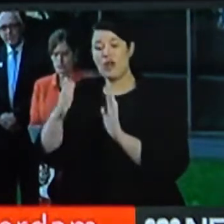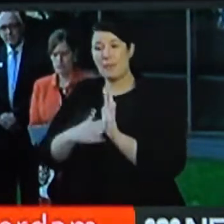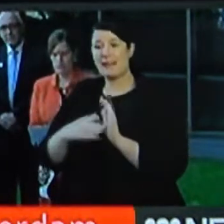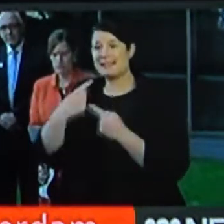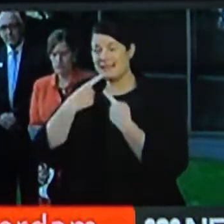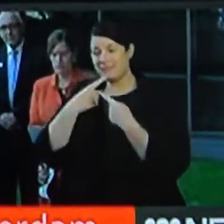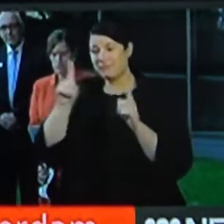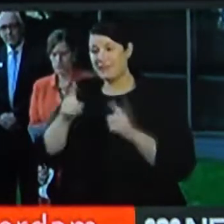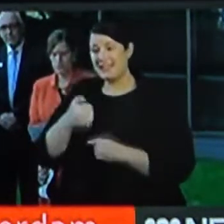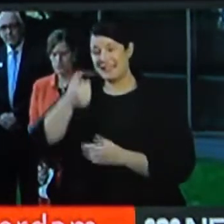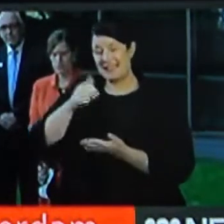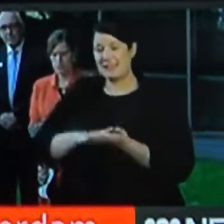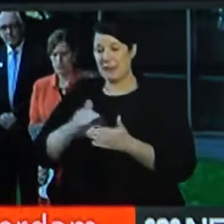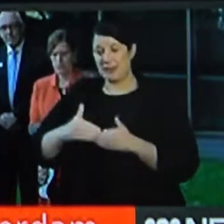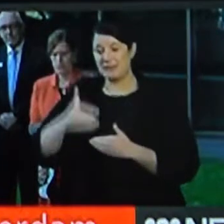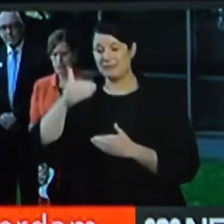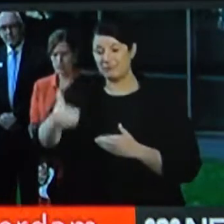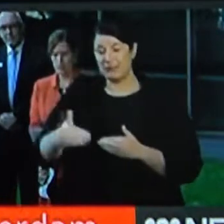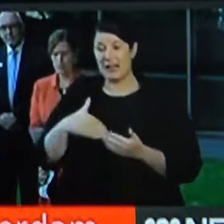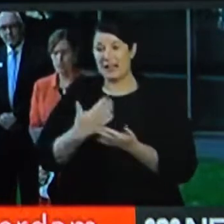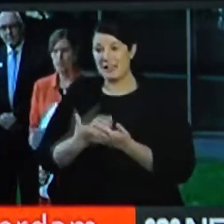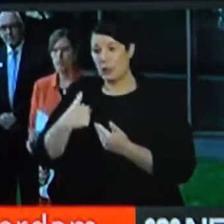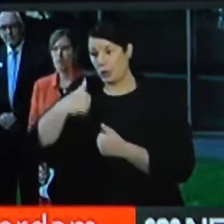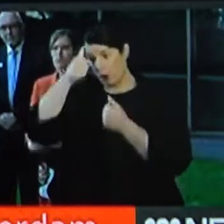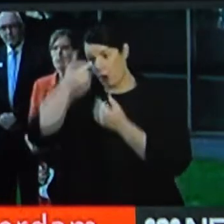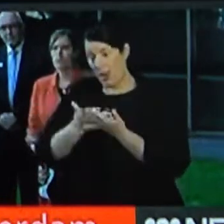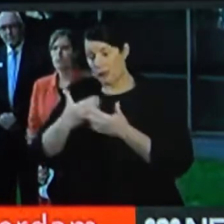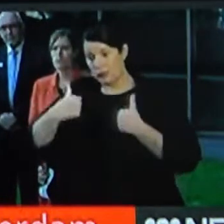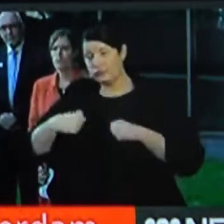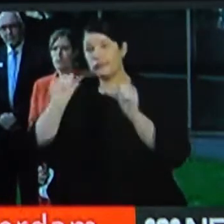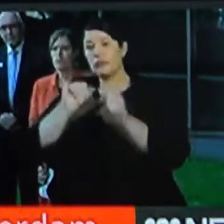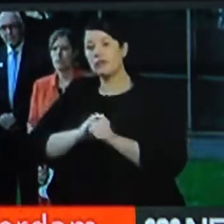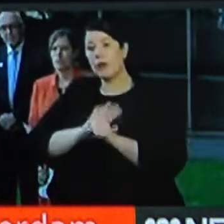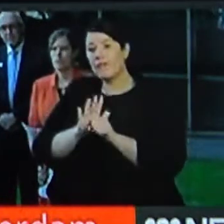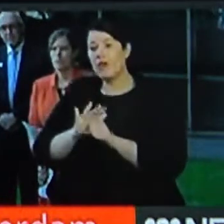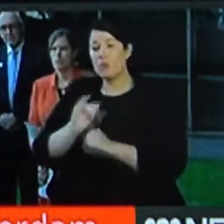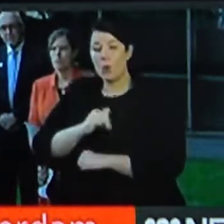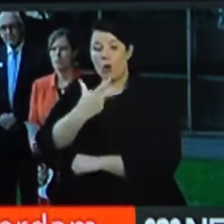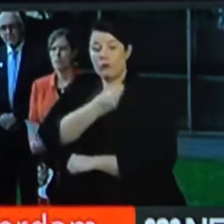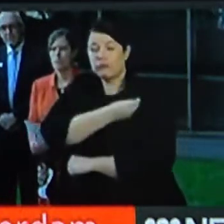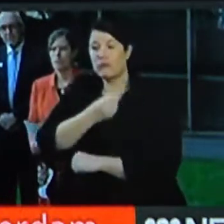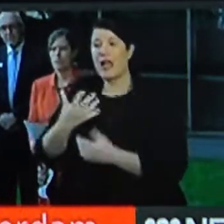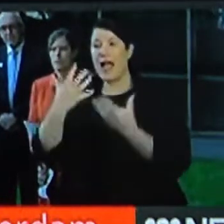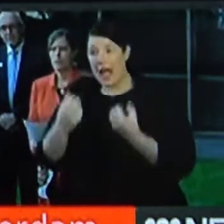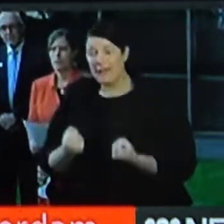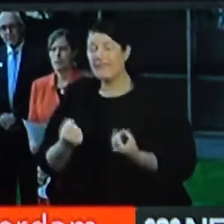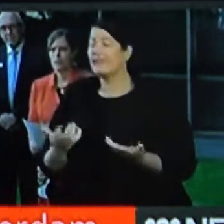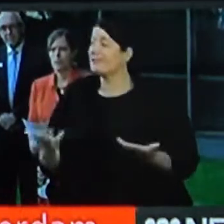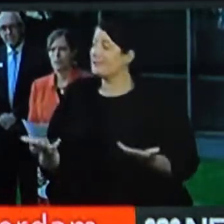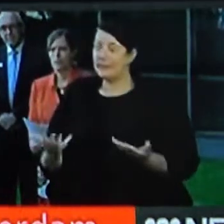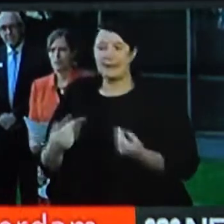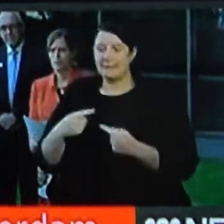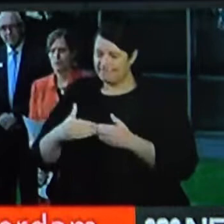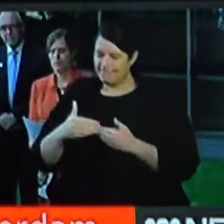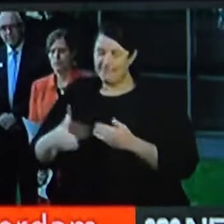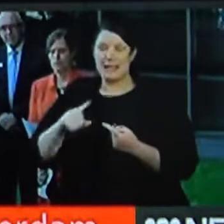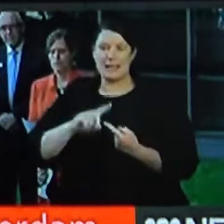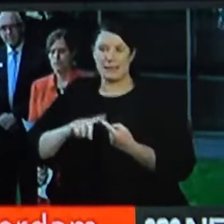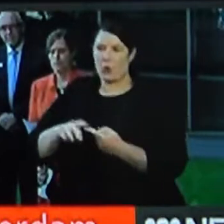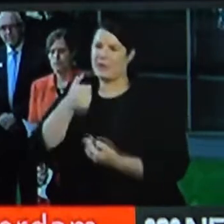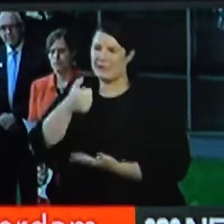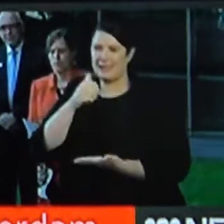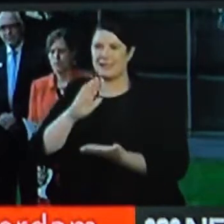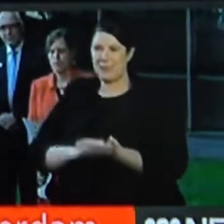there is a cure, until there is a vaccine, this crisis is something we need to deal with, and all of us have to come to terms with